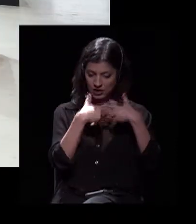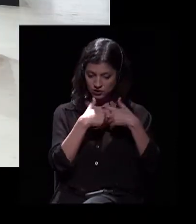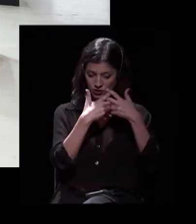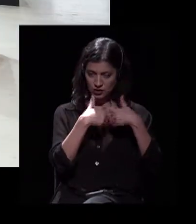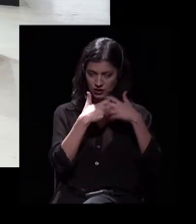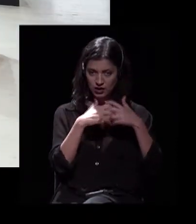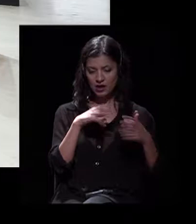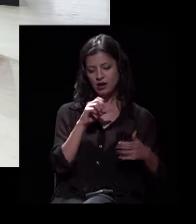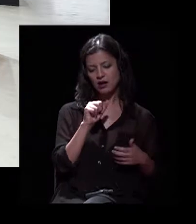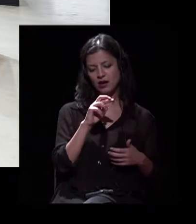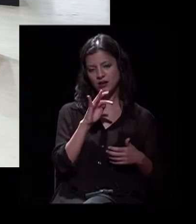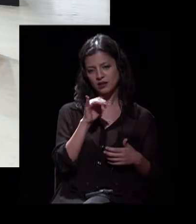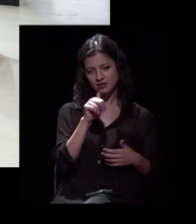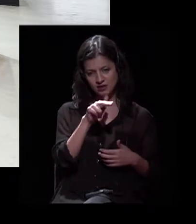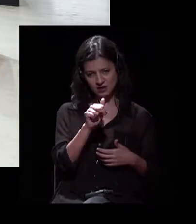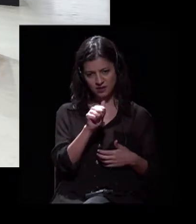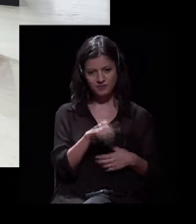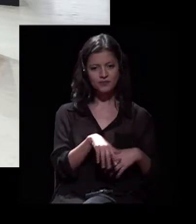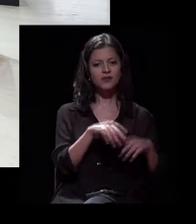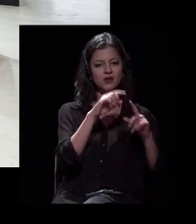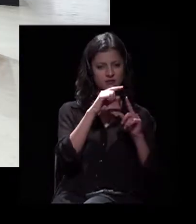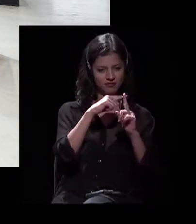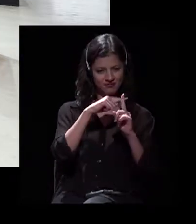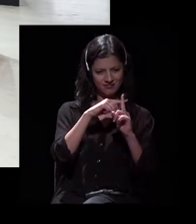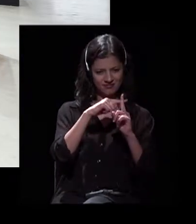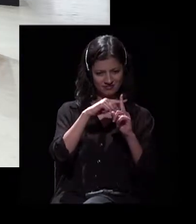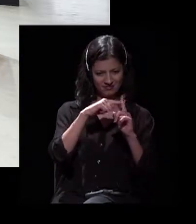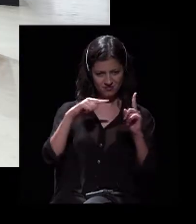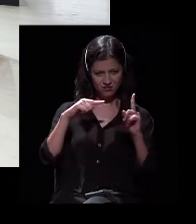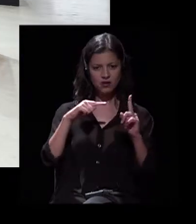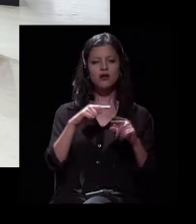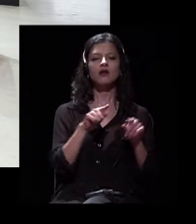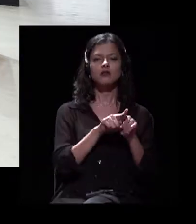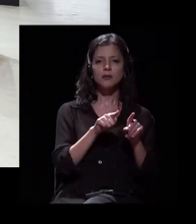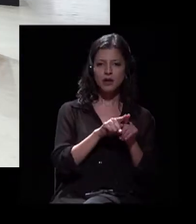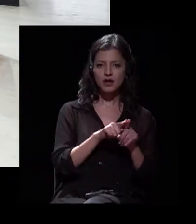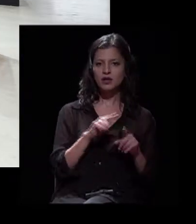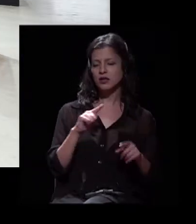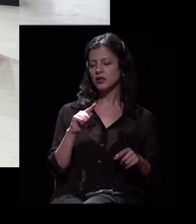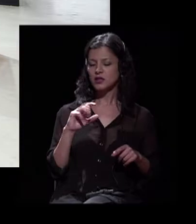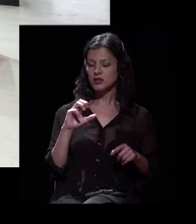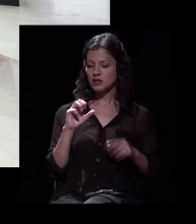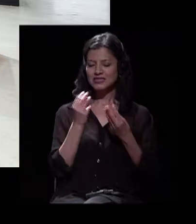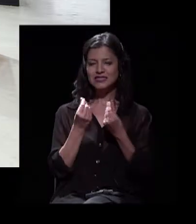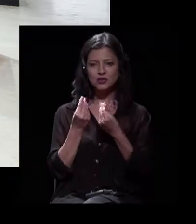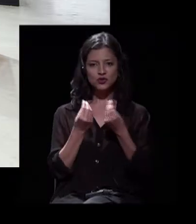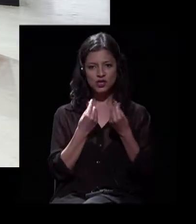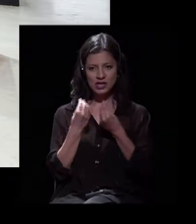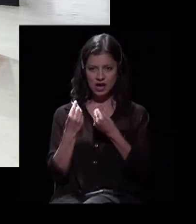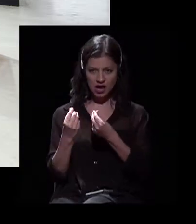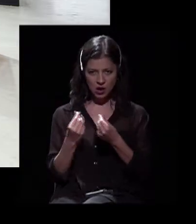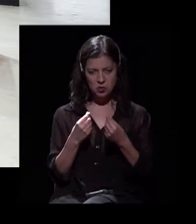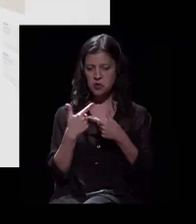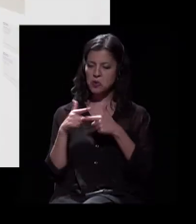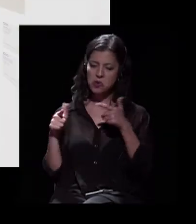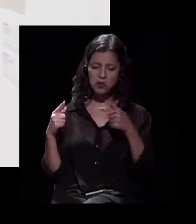the sensorium and of also lived experience and other epistemologies. And this was played out in